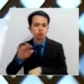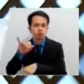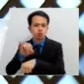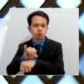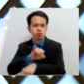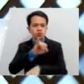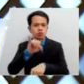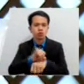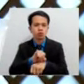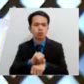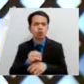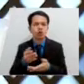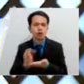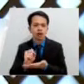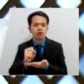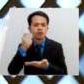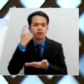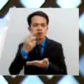rights over resources